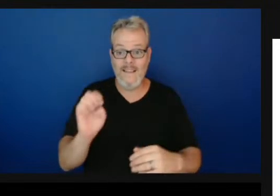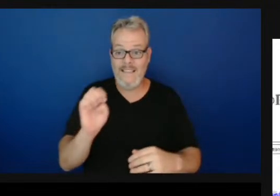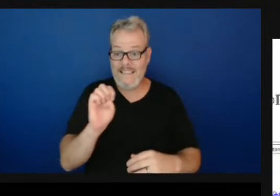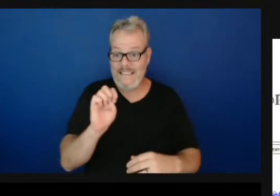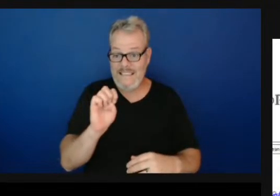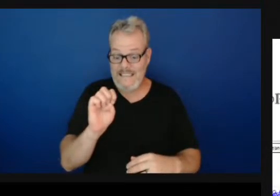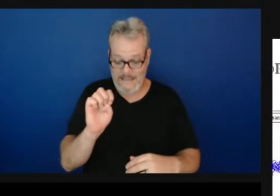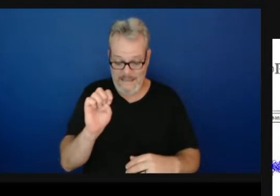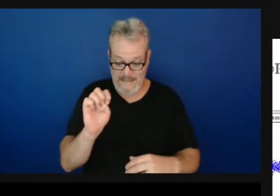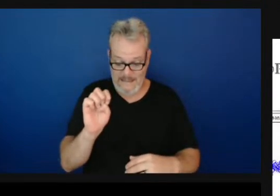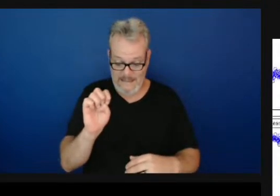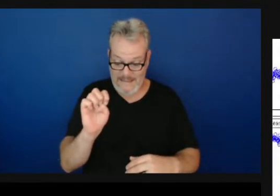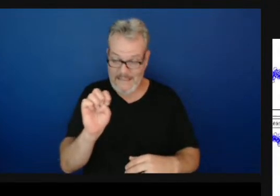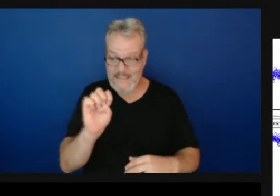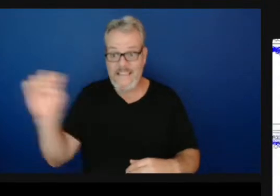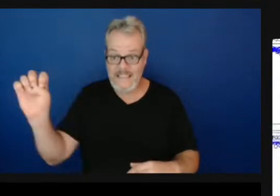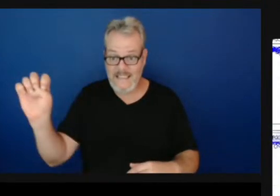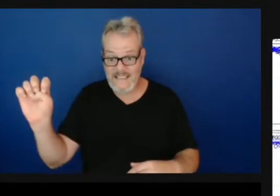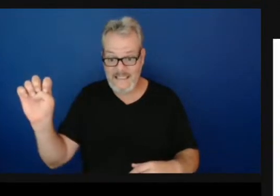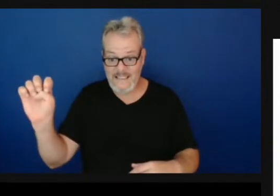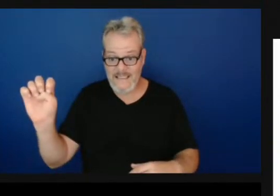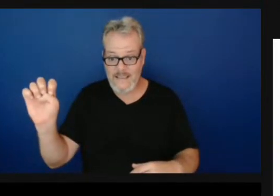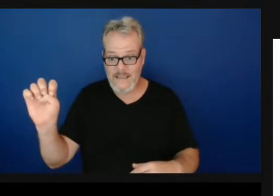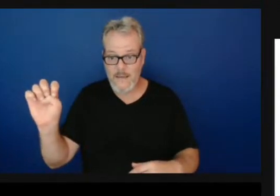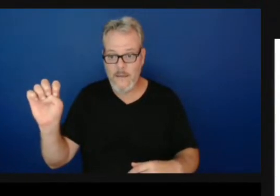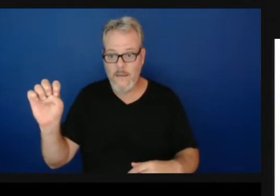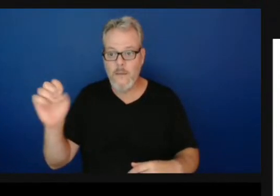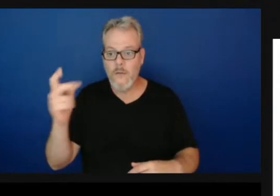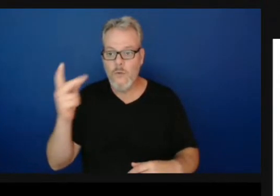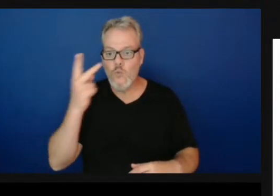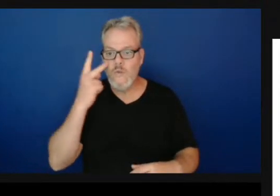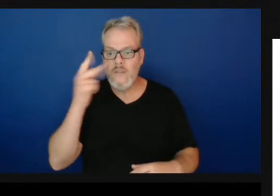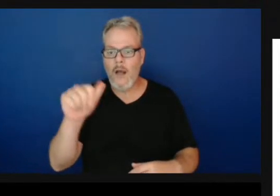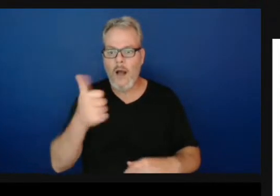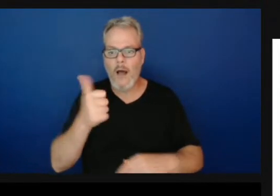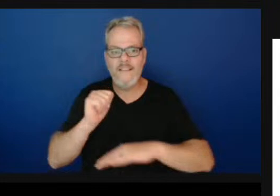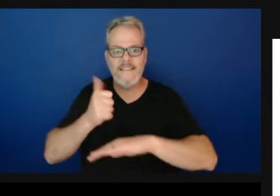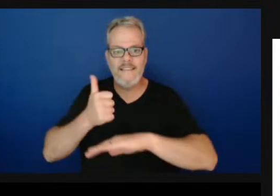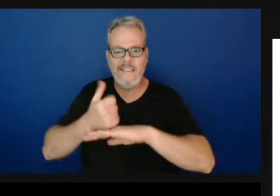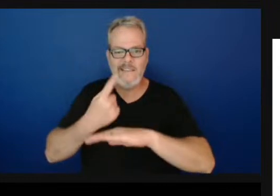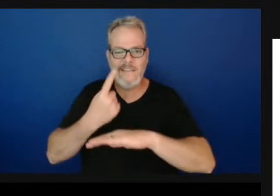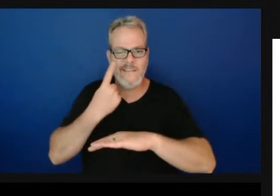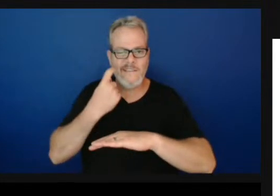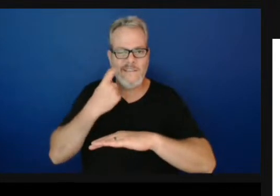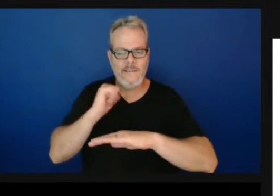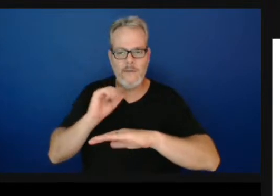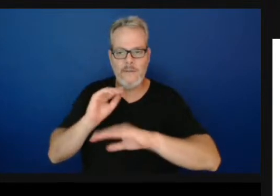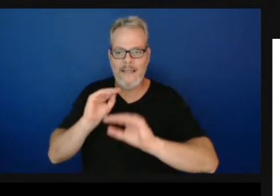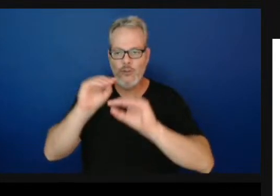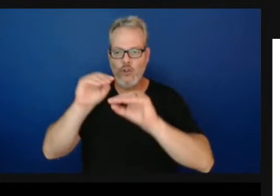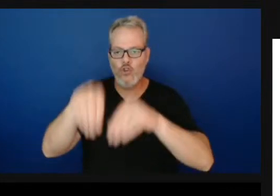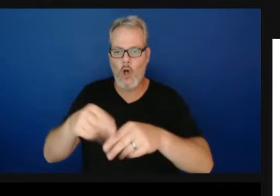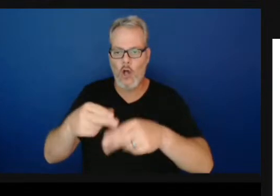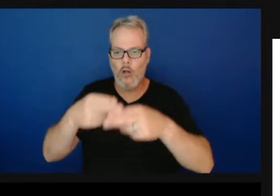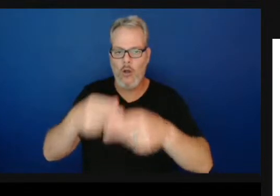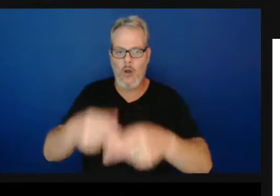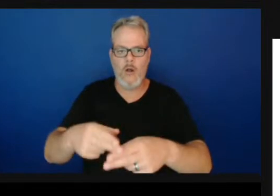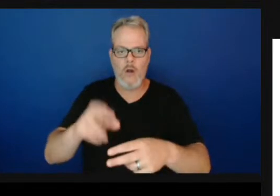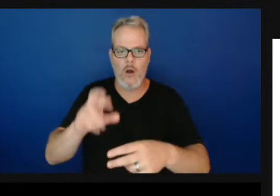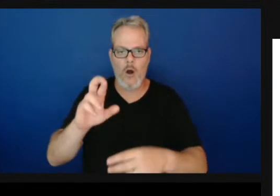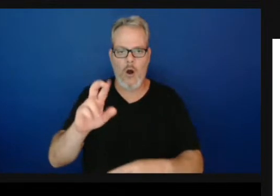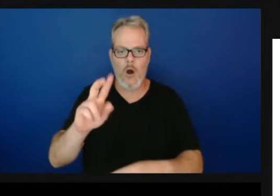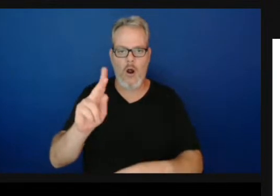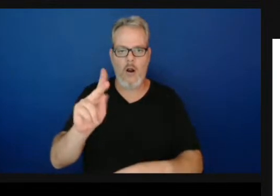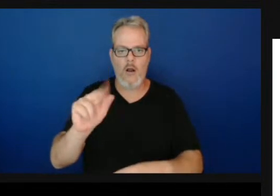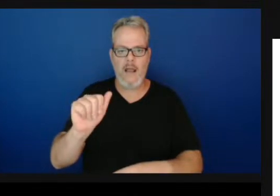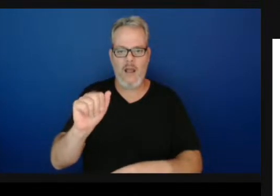big signals. We go east of Pu'u'u and Jacuzzi. There's a station also installed in 2023 called RKAR. It's